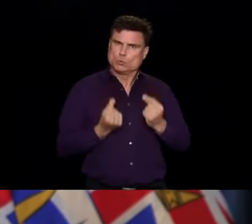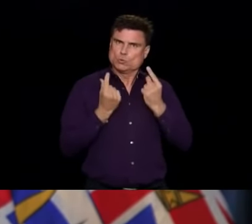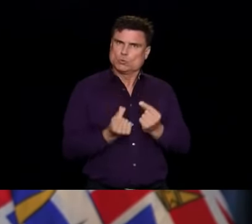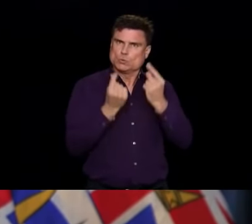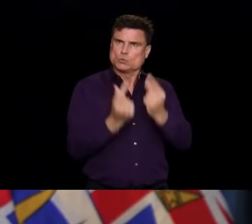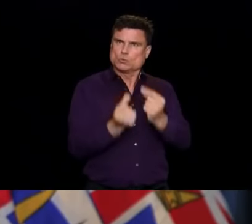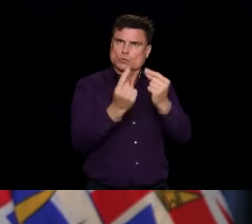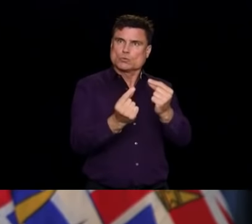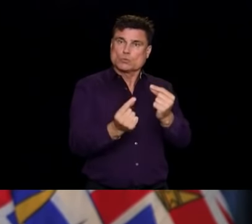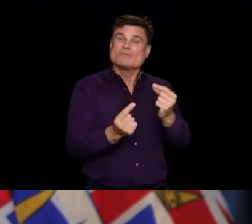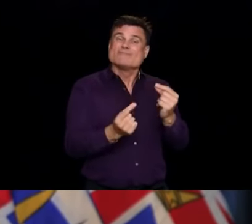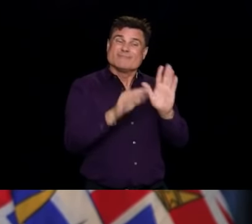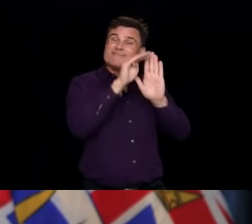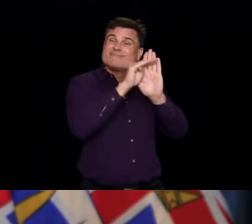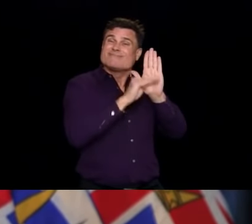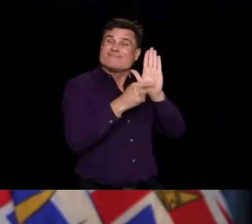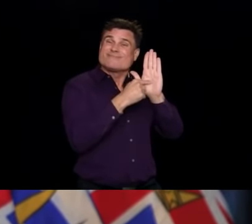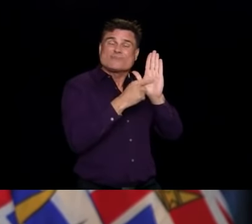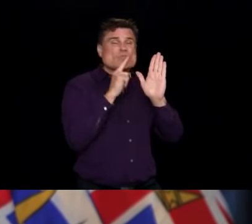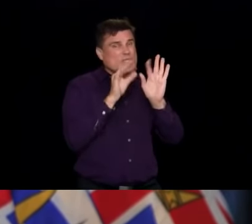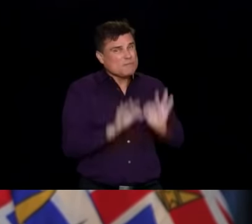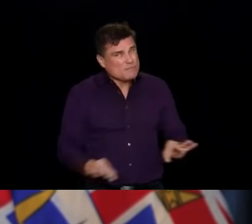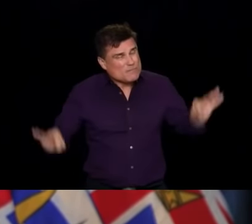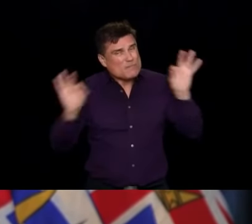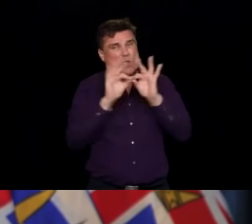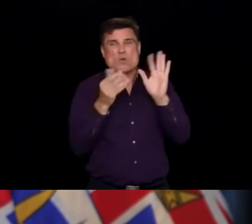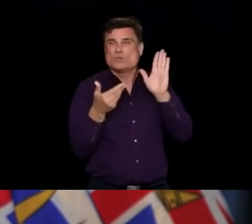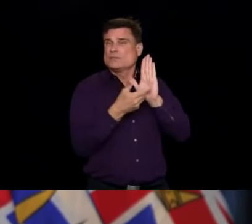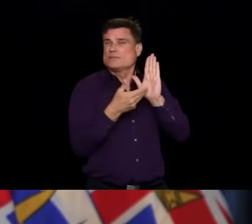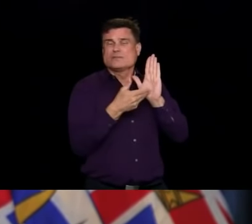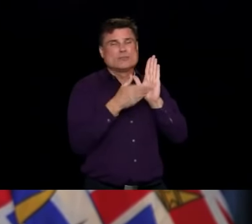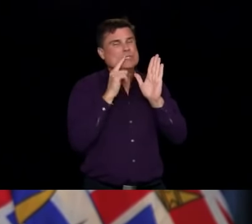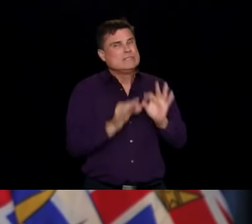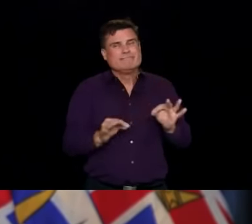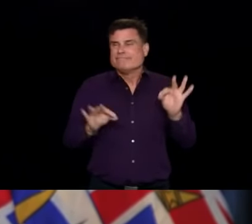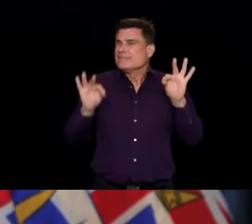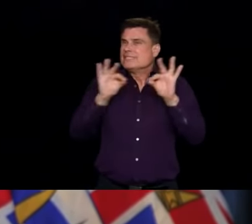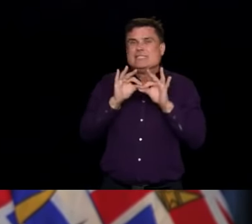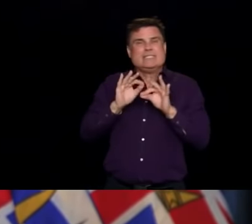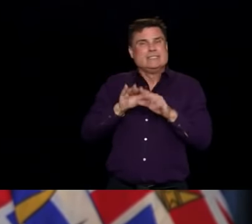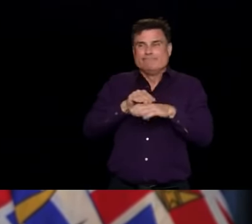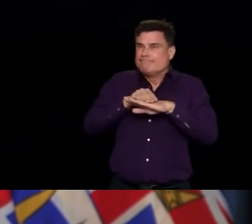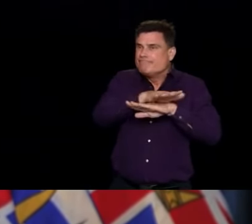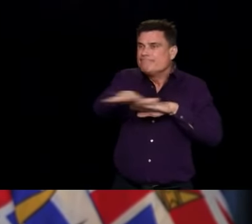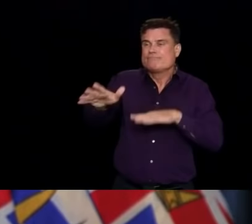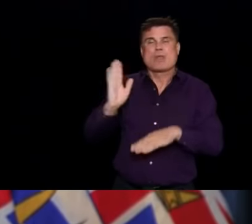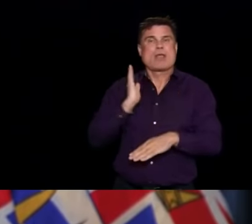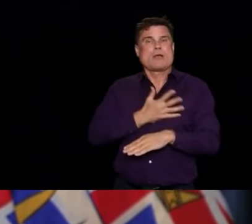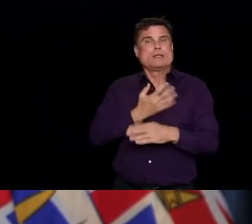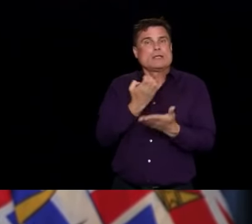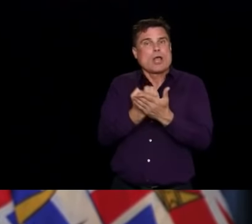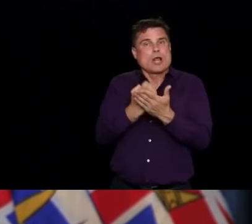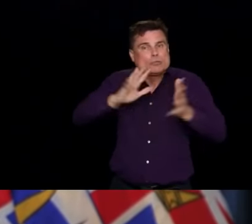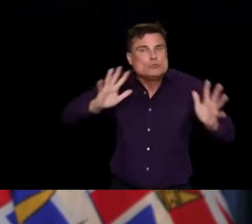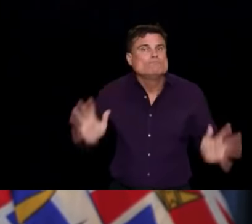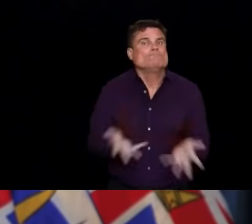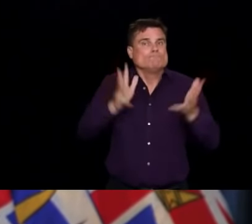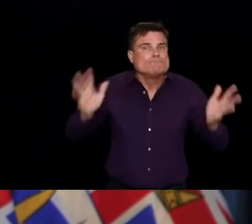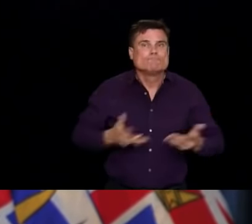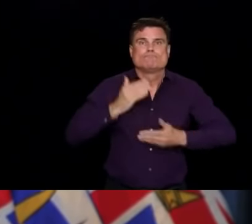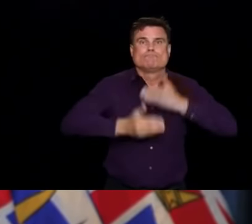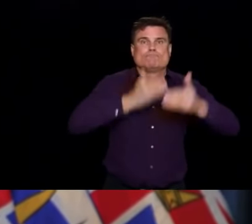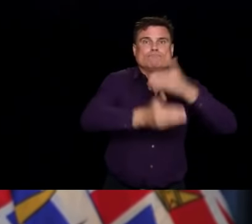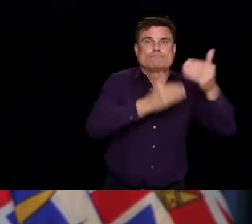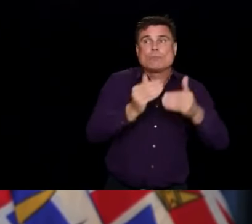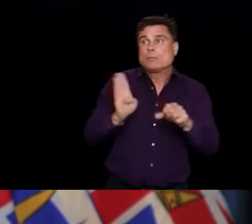keep our economy going, to keep our social interactions going, to keep our businesses. And as we have seen, these